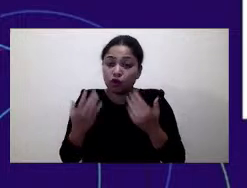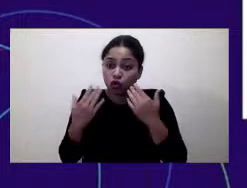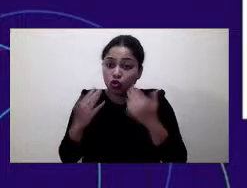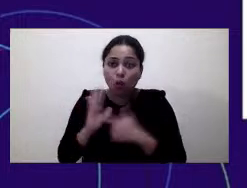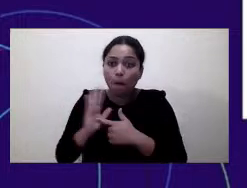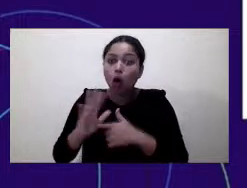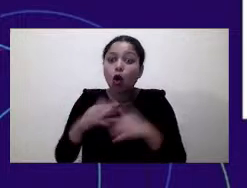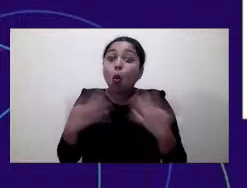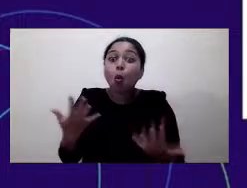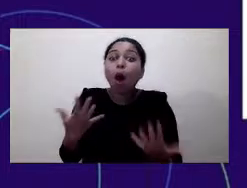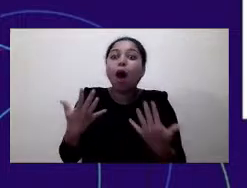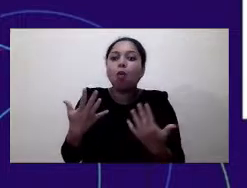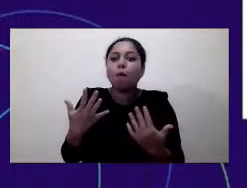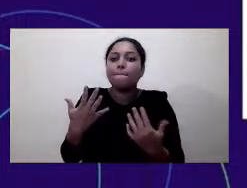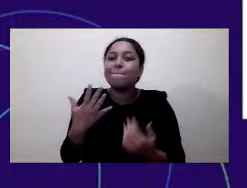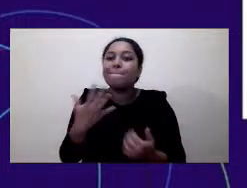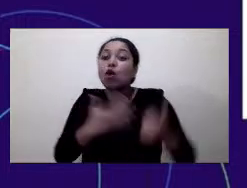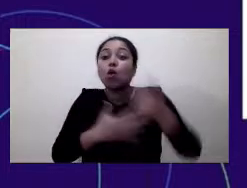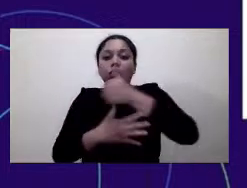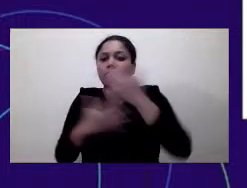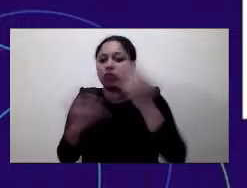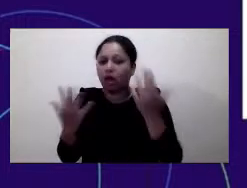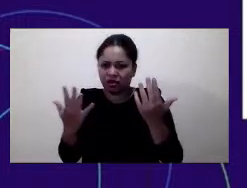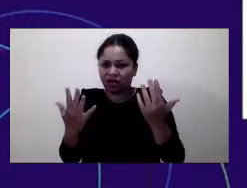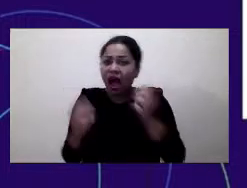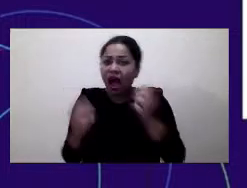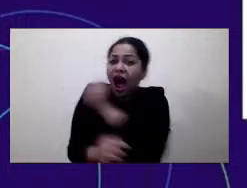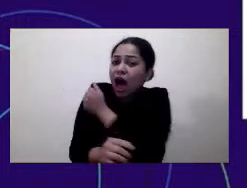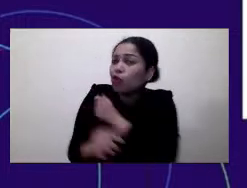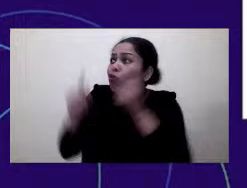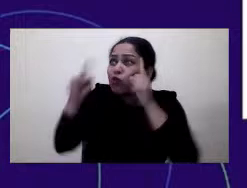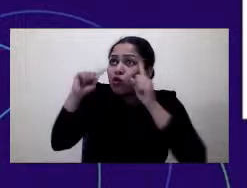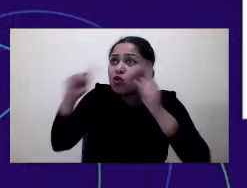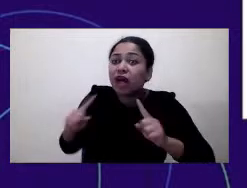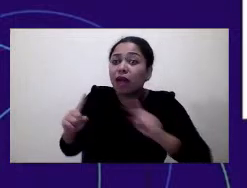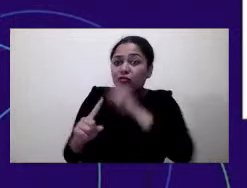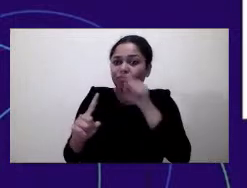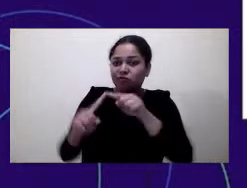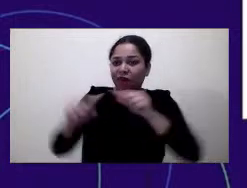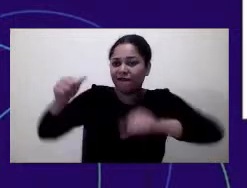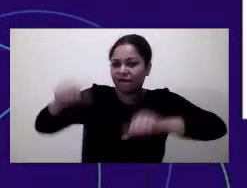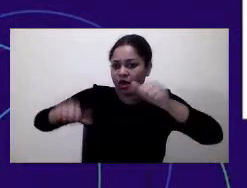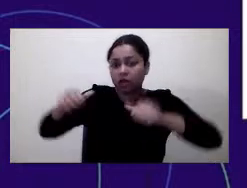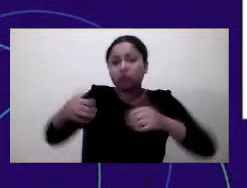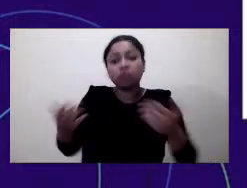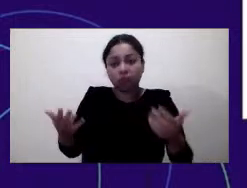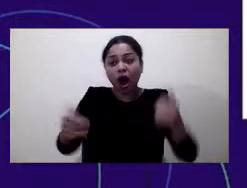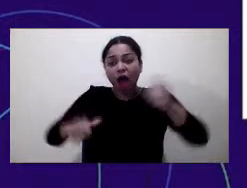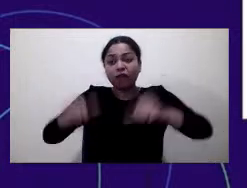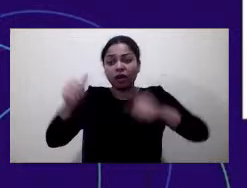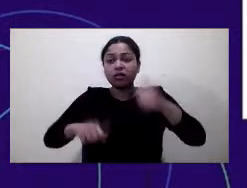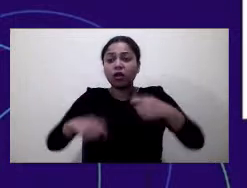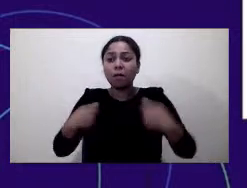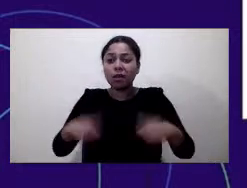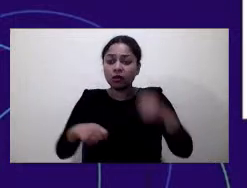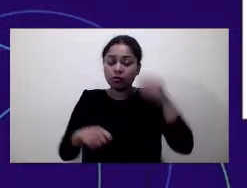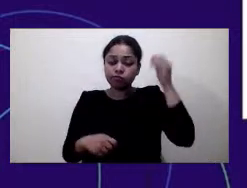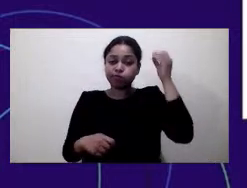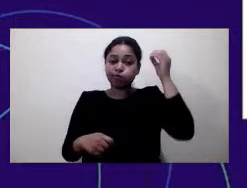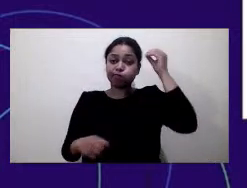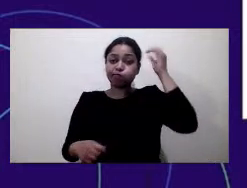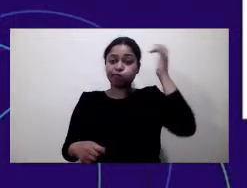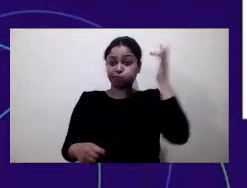from the assessment. And the main goal of assessment, and specifically formative assessment, which we'll be covering later on in this